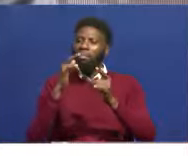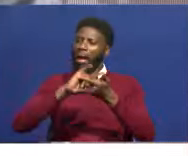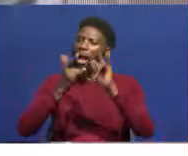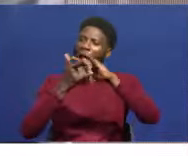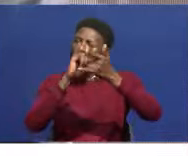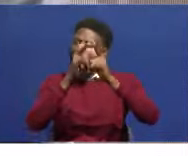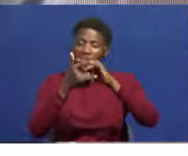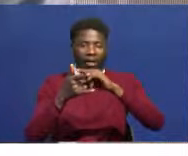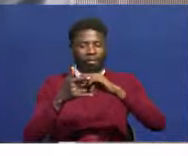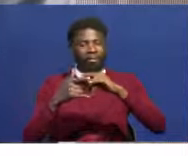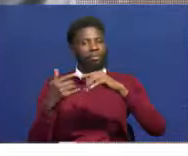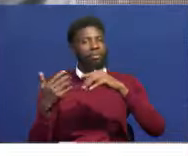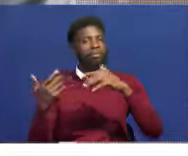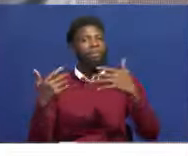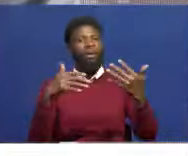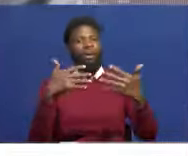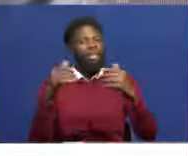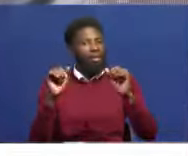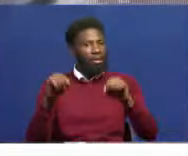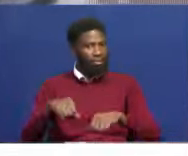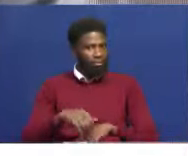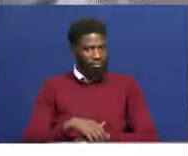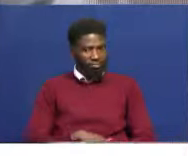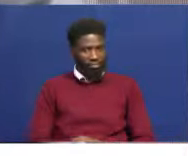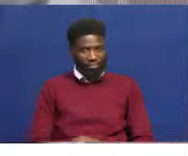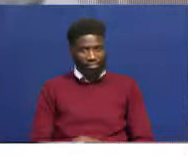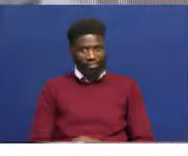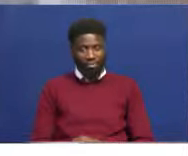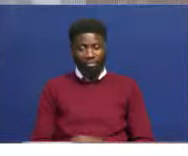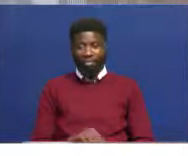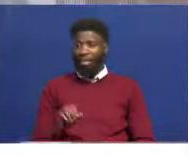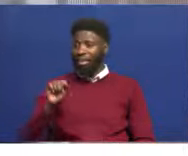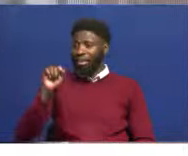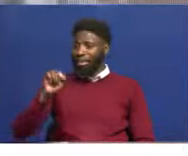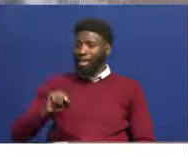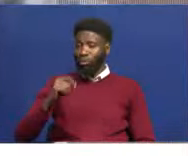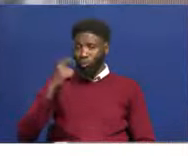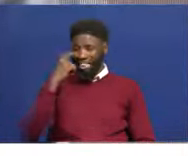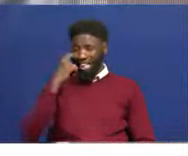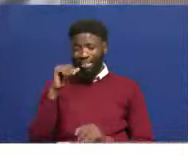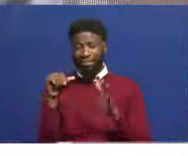It is gripped by multiple crises.